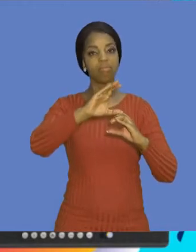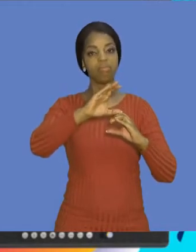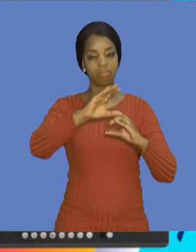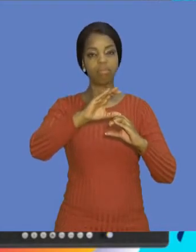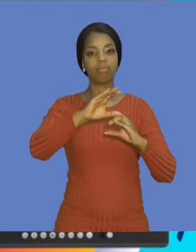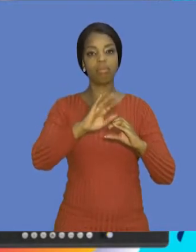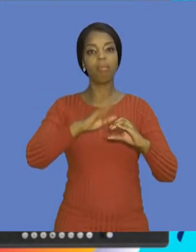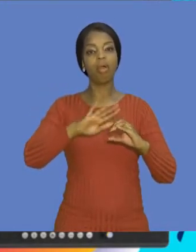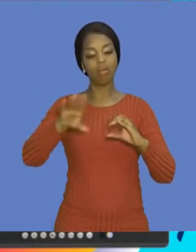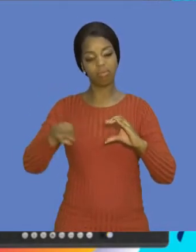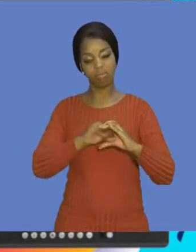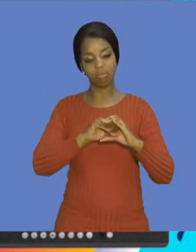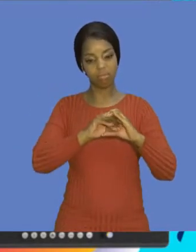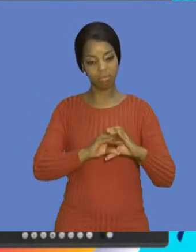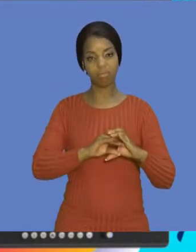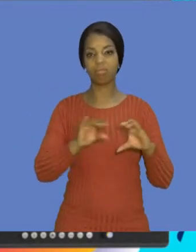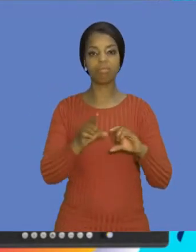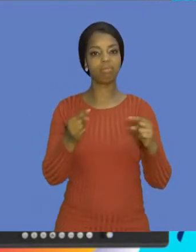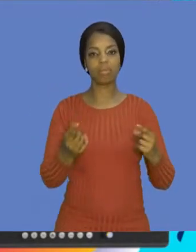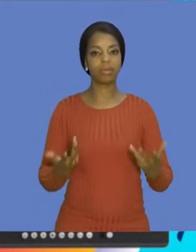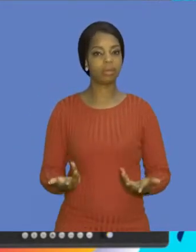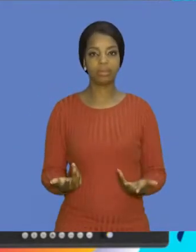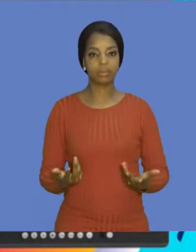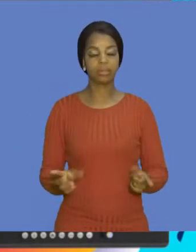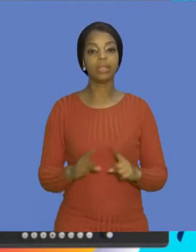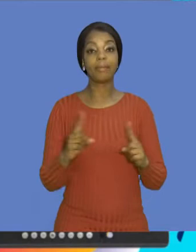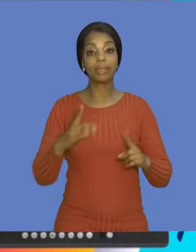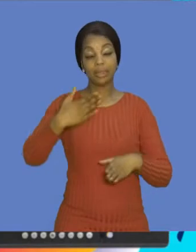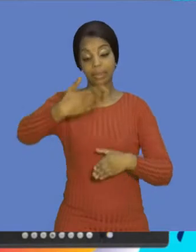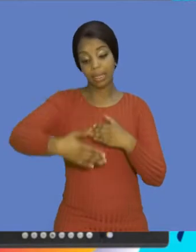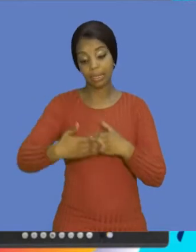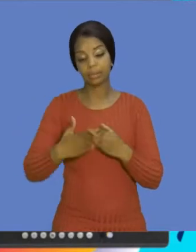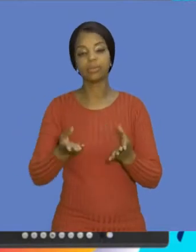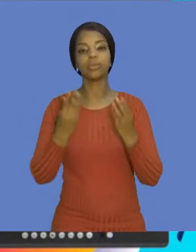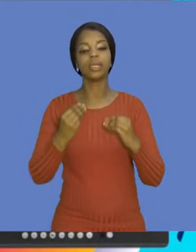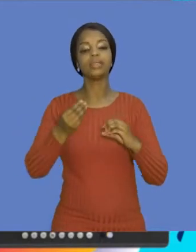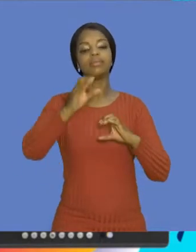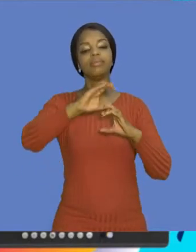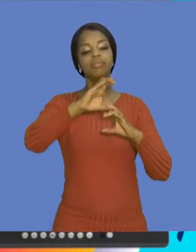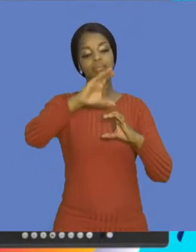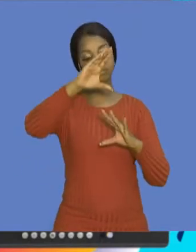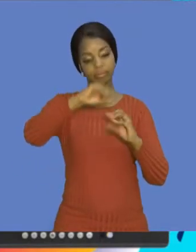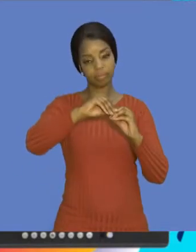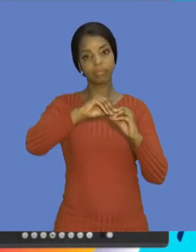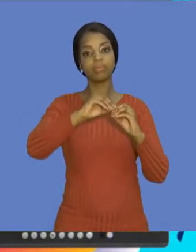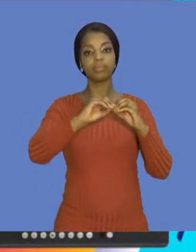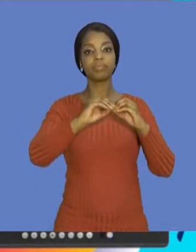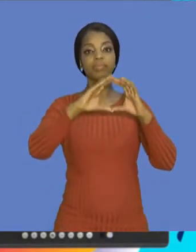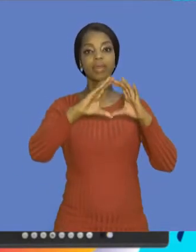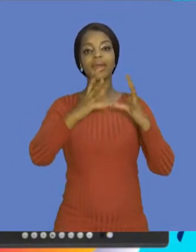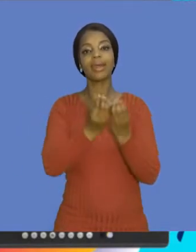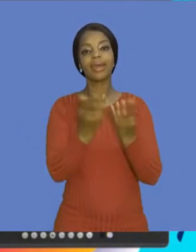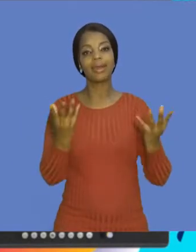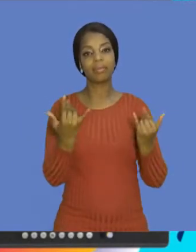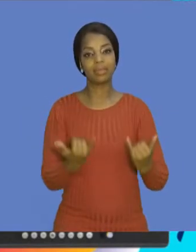going to get for that duration. And then at the end, we will then look at what is the balance of what Busi will